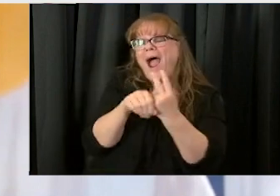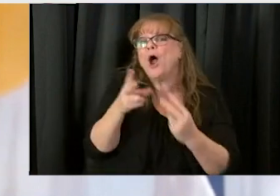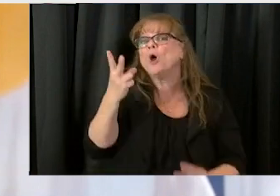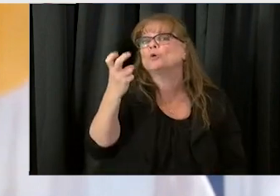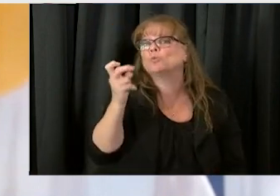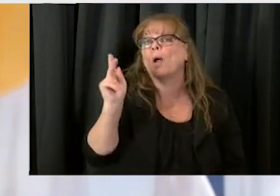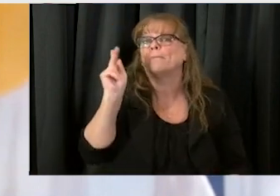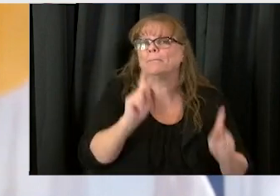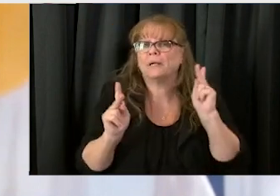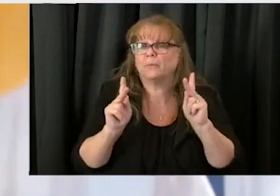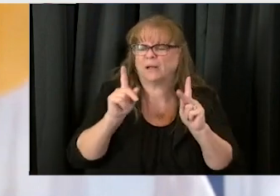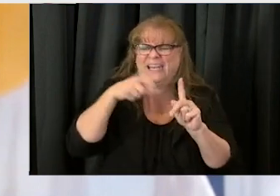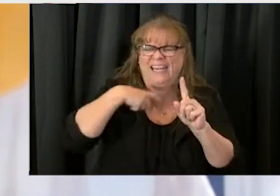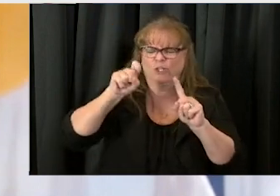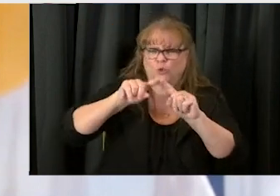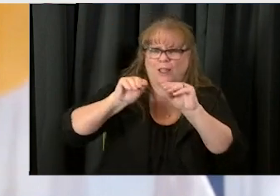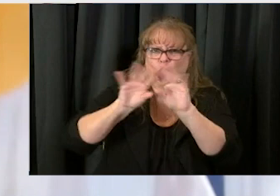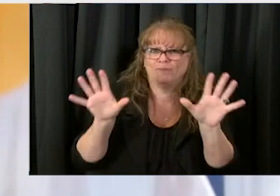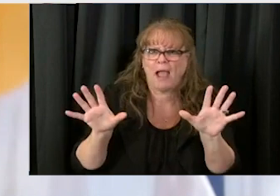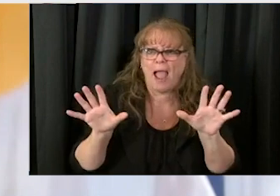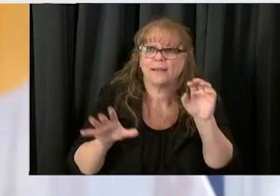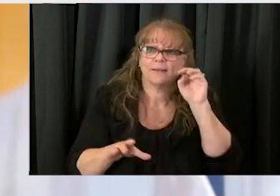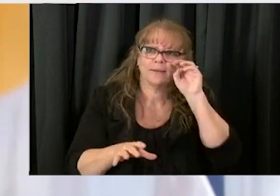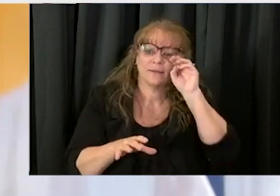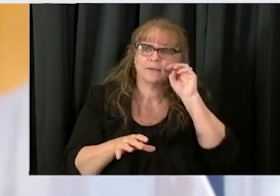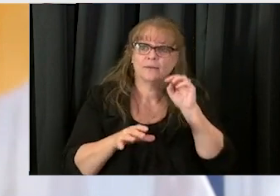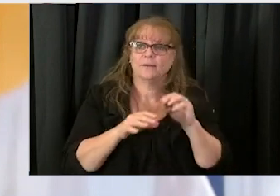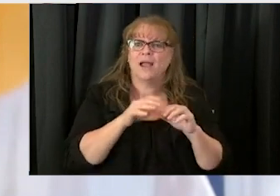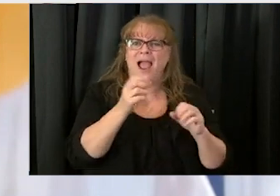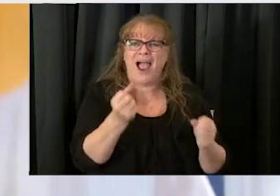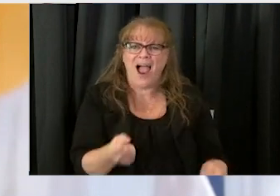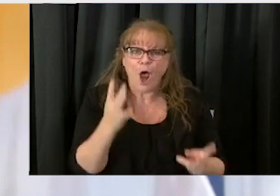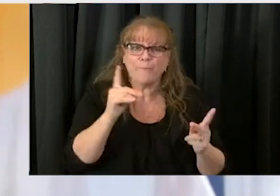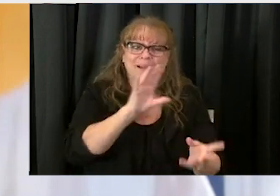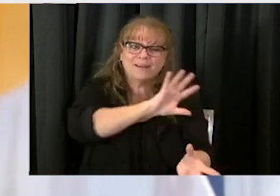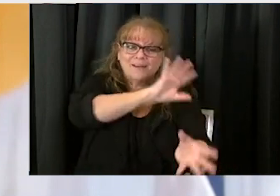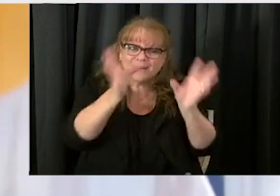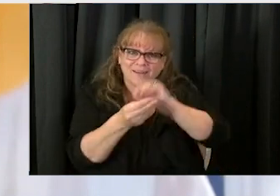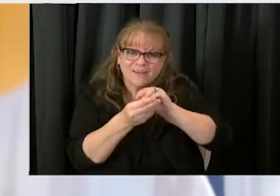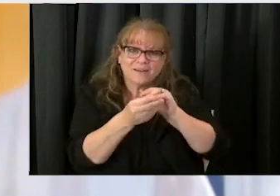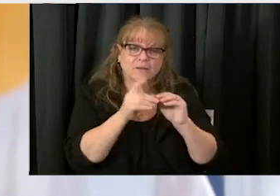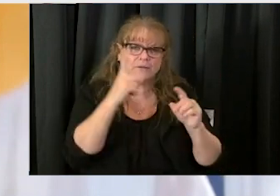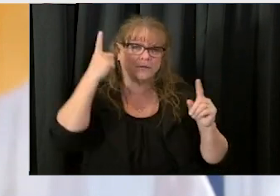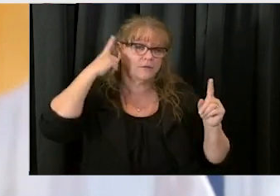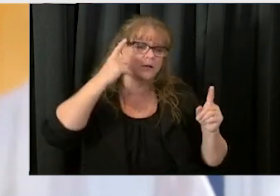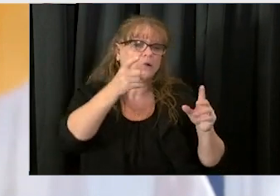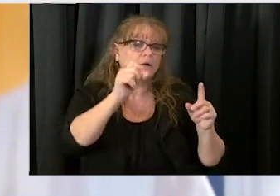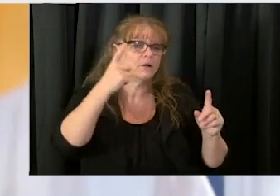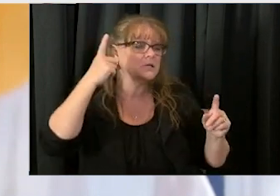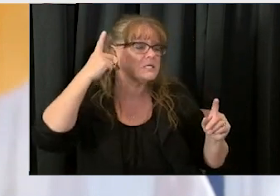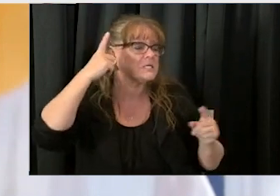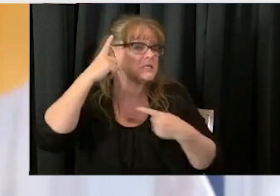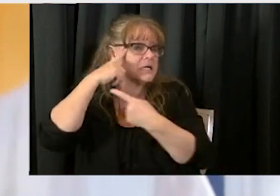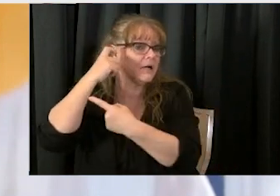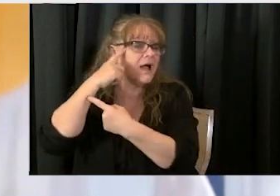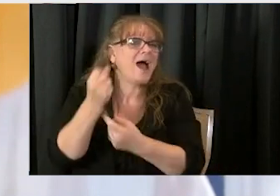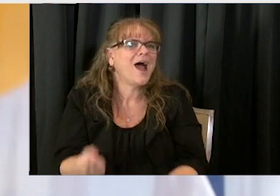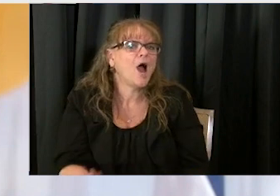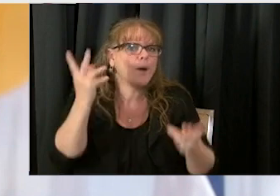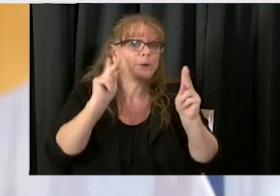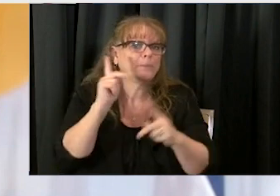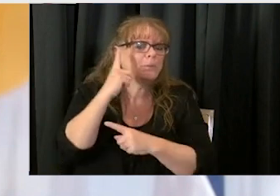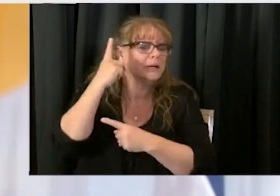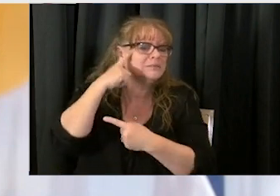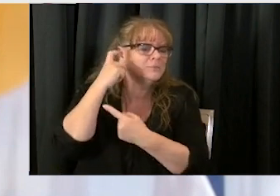cases you guys are looking at. And then, Governor, I wanted to ask you another question about the dial system. We found that more